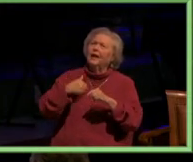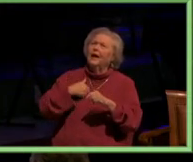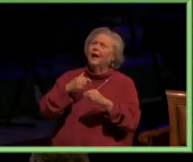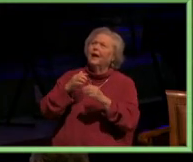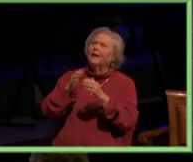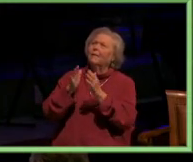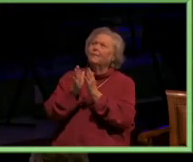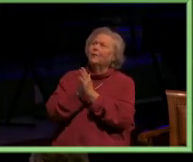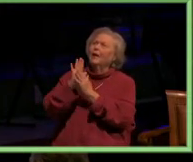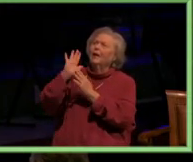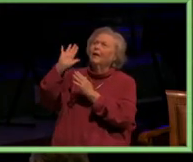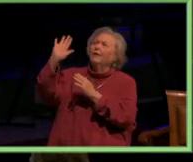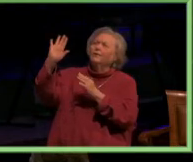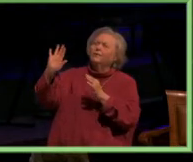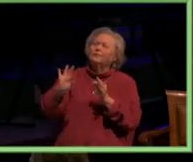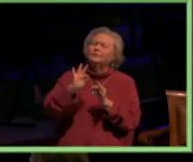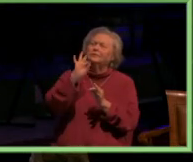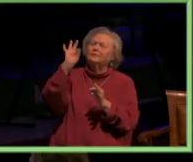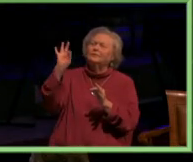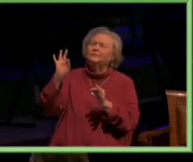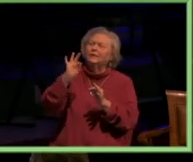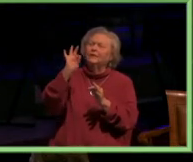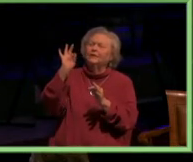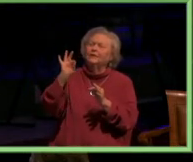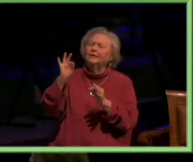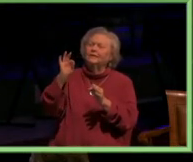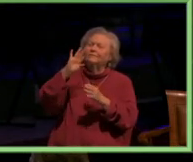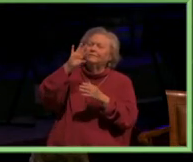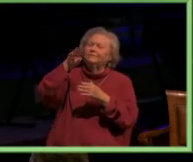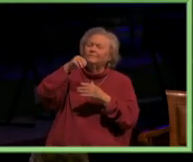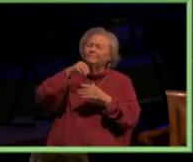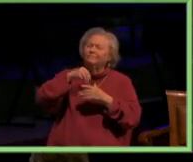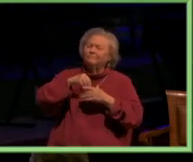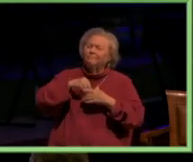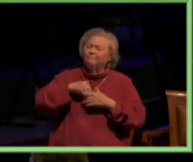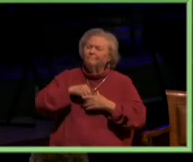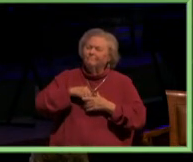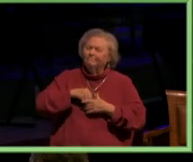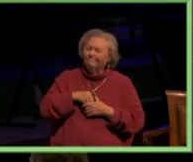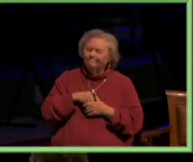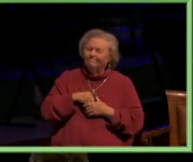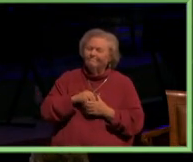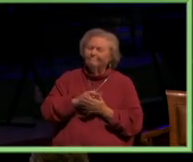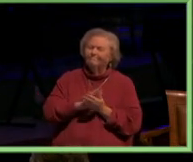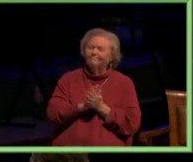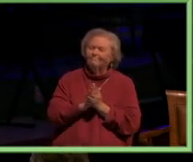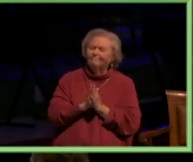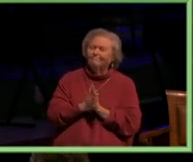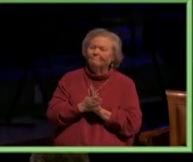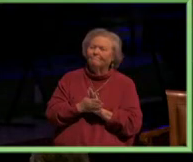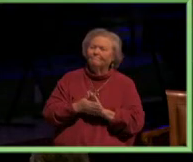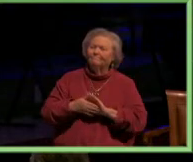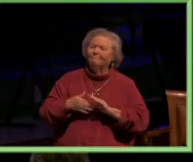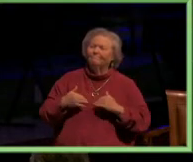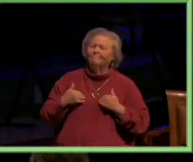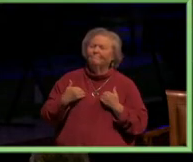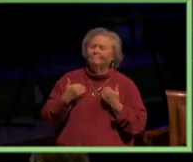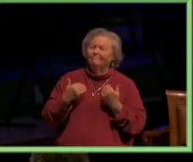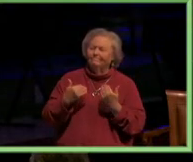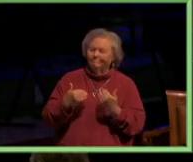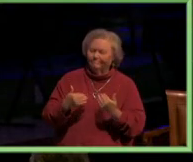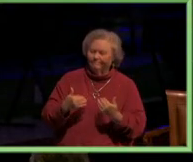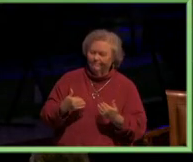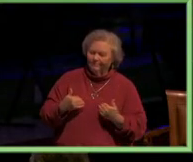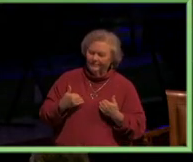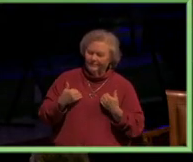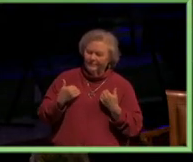and eyes to you. That even when we think about the pains of this world, it is this very season, the